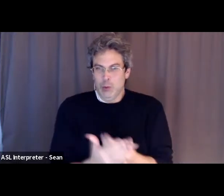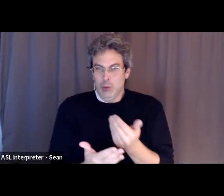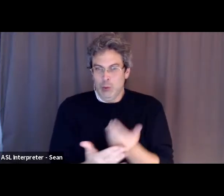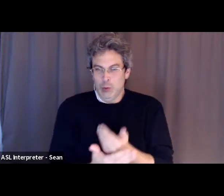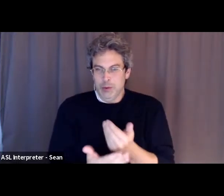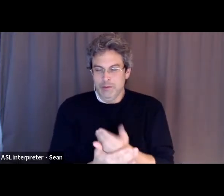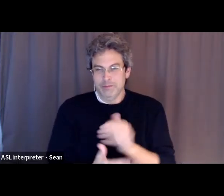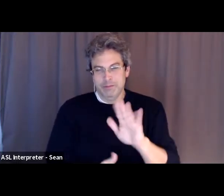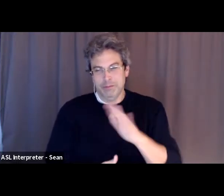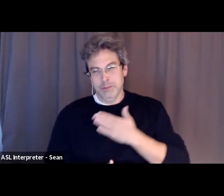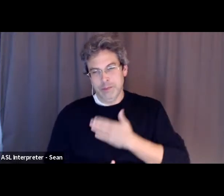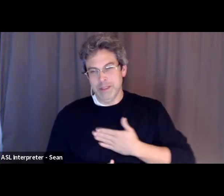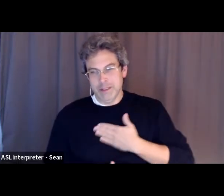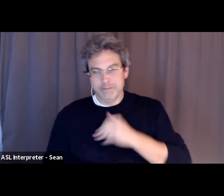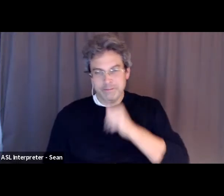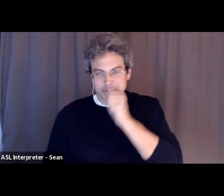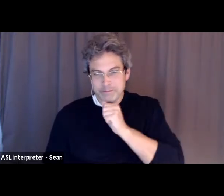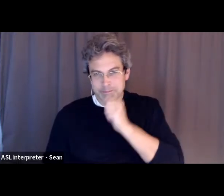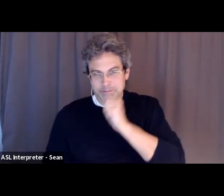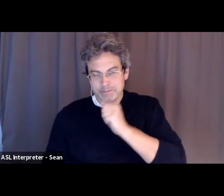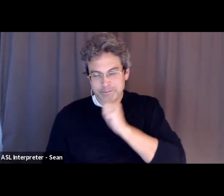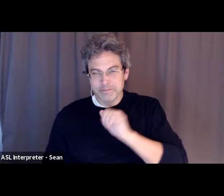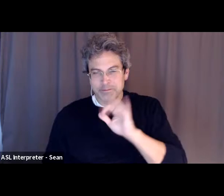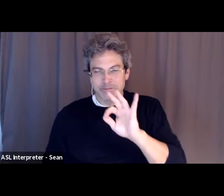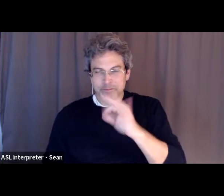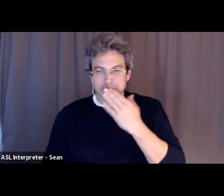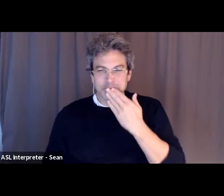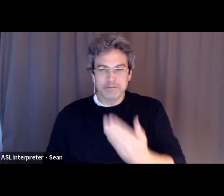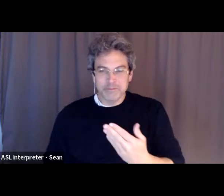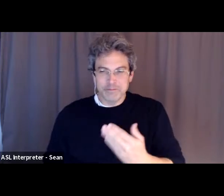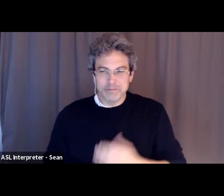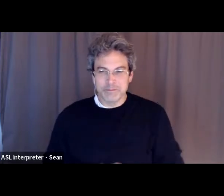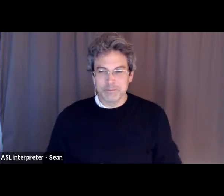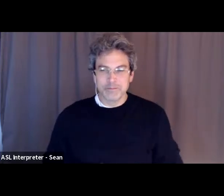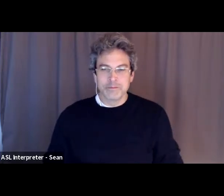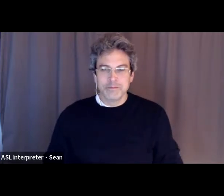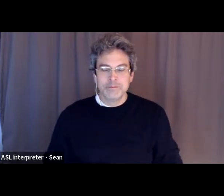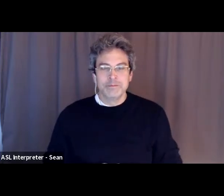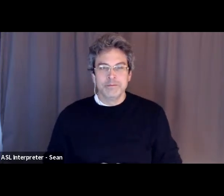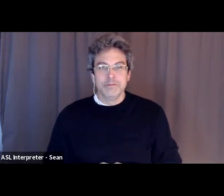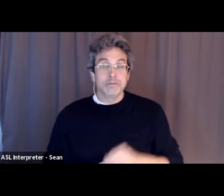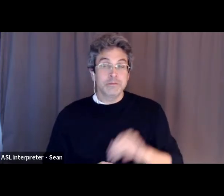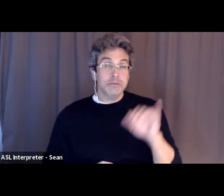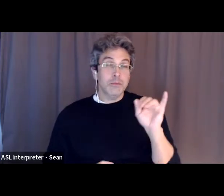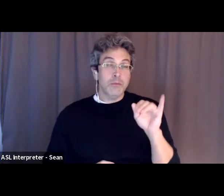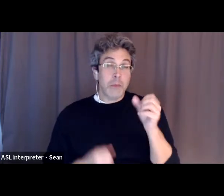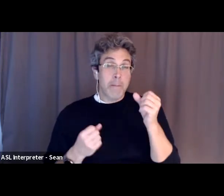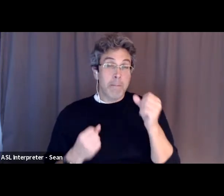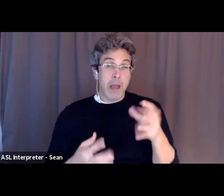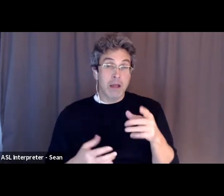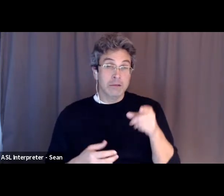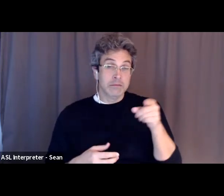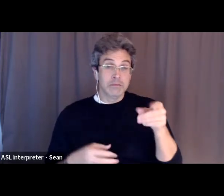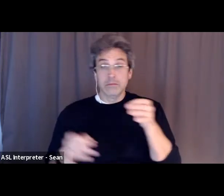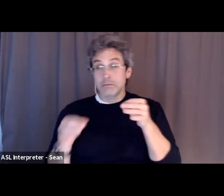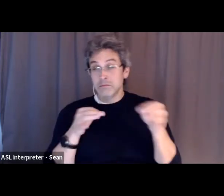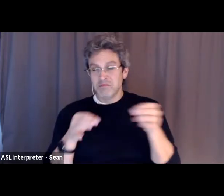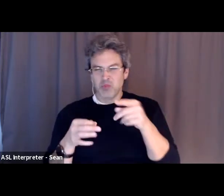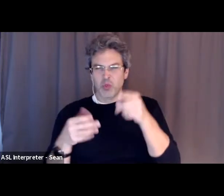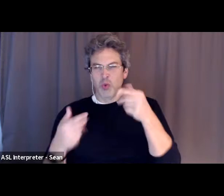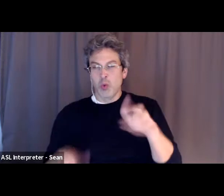you. So a lot of the information also you may know, but I'll just do a quick review with